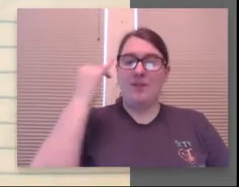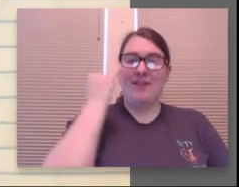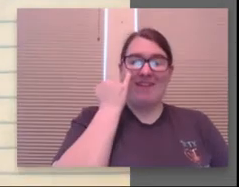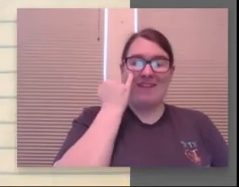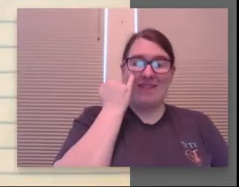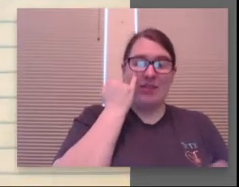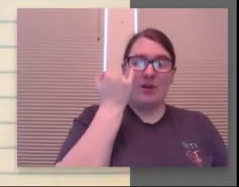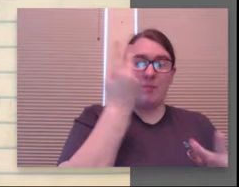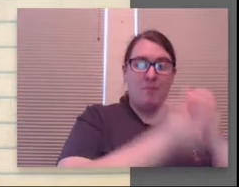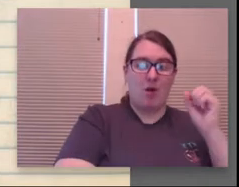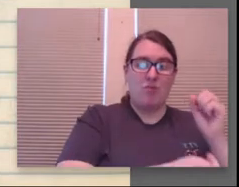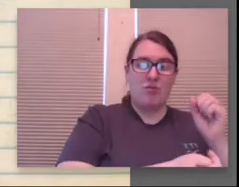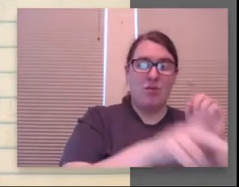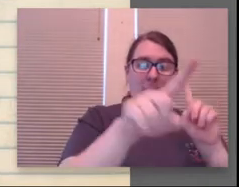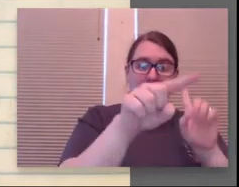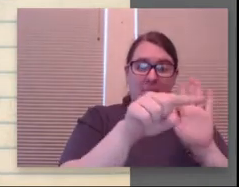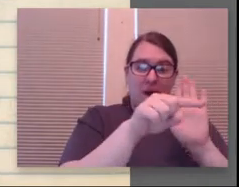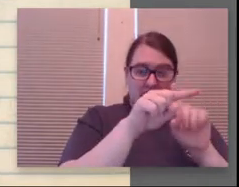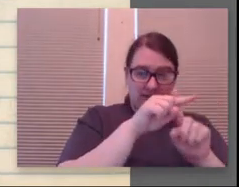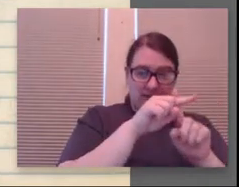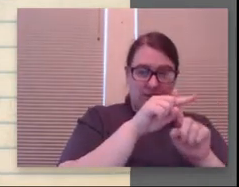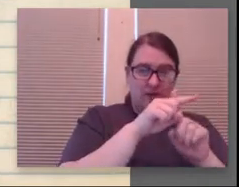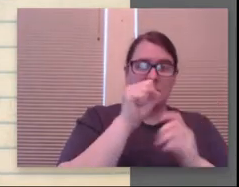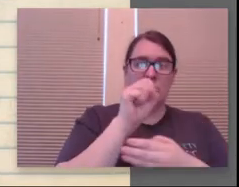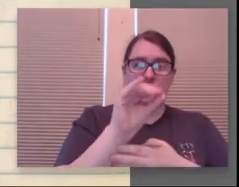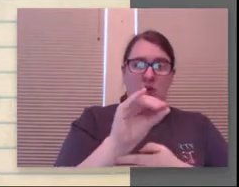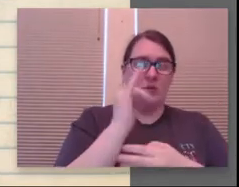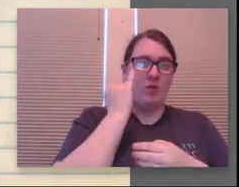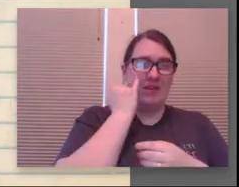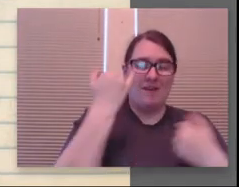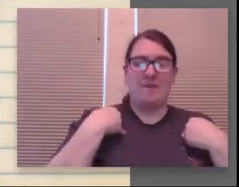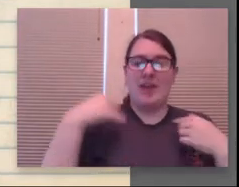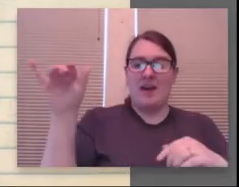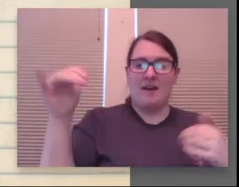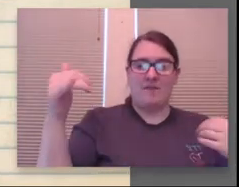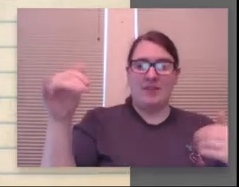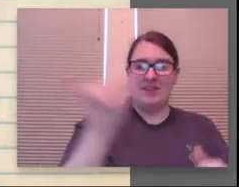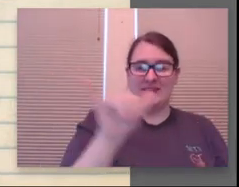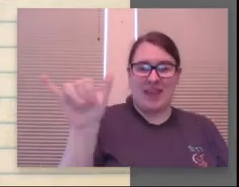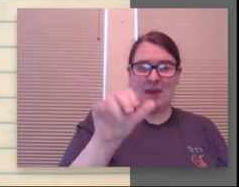So, they're both positive. So,